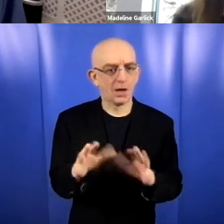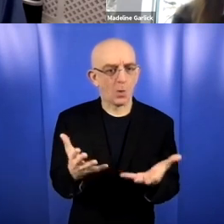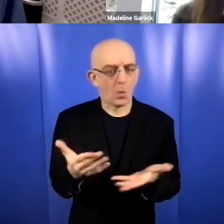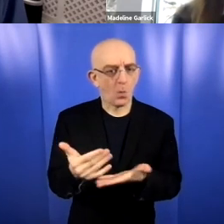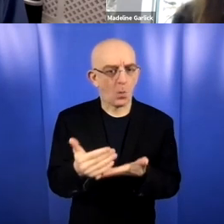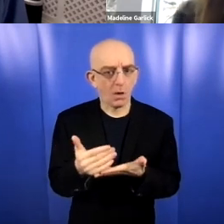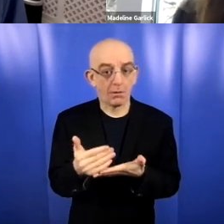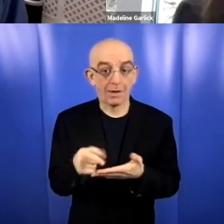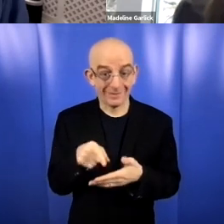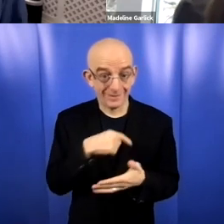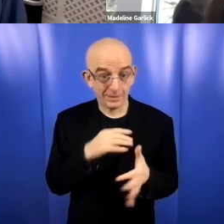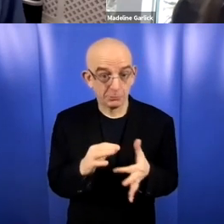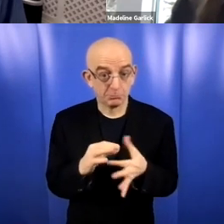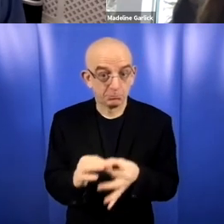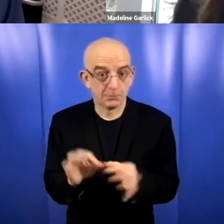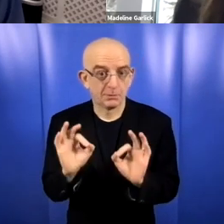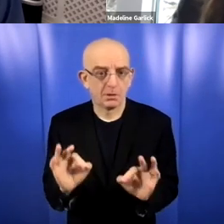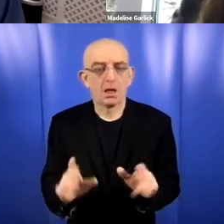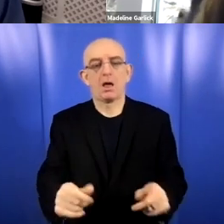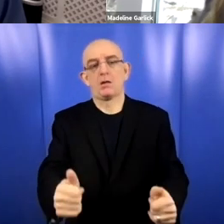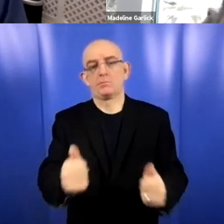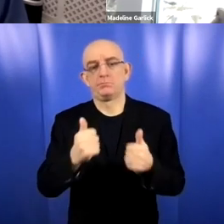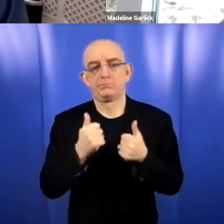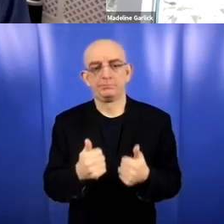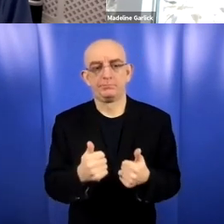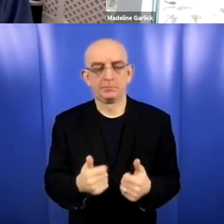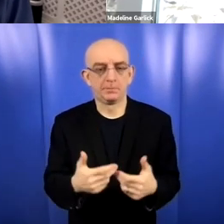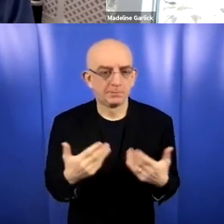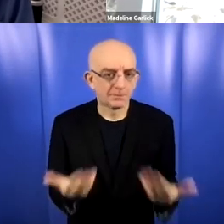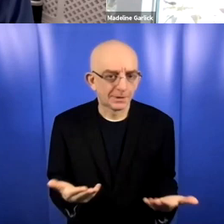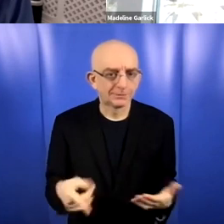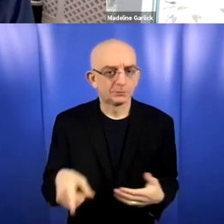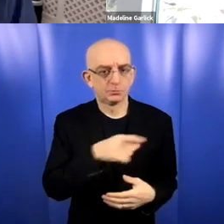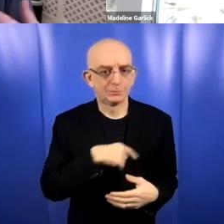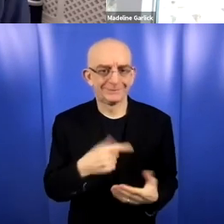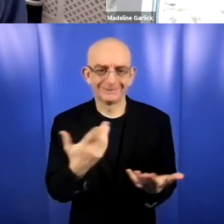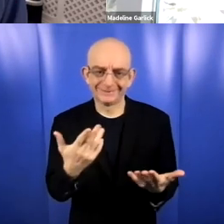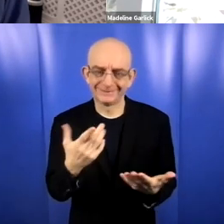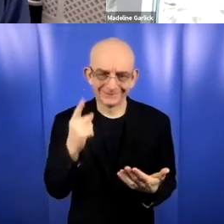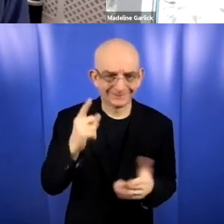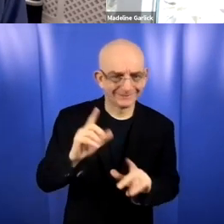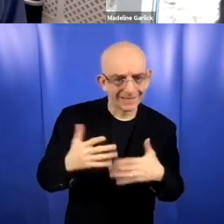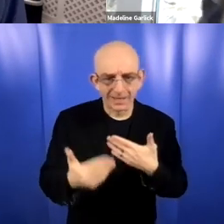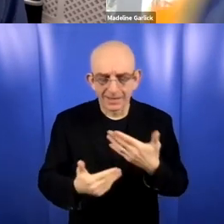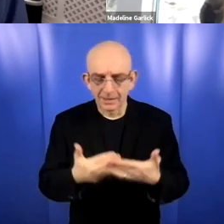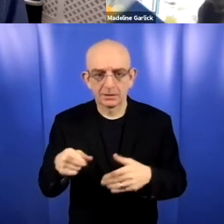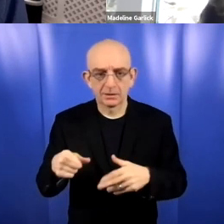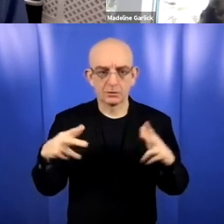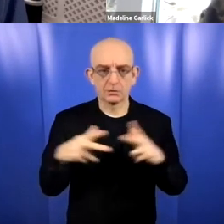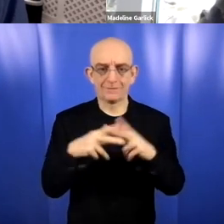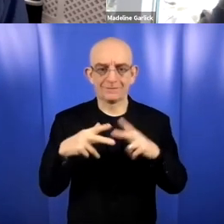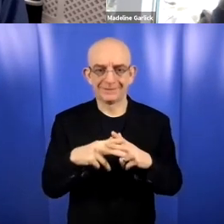also means, because we are seeing ever increasing examples of this, where